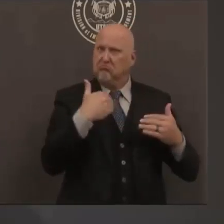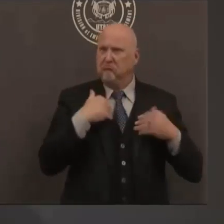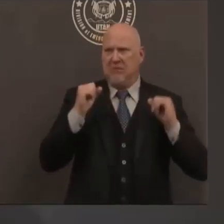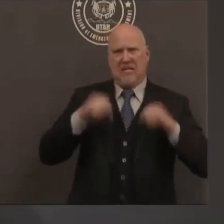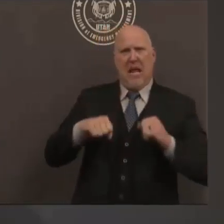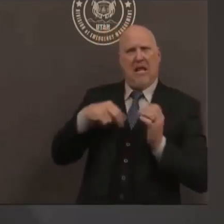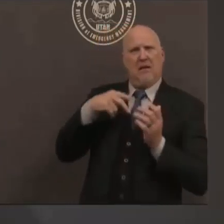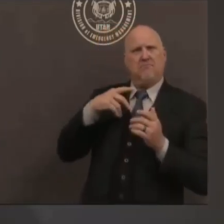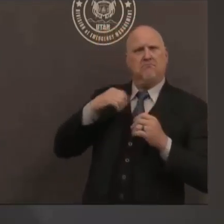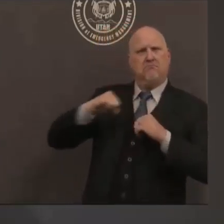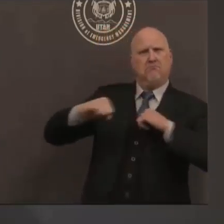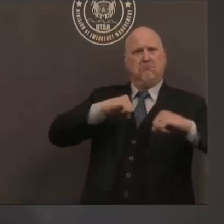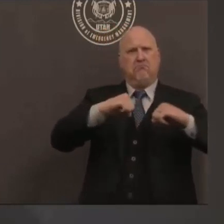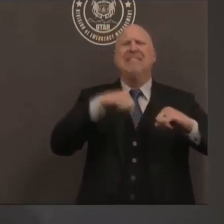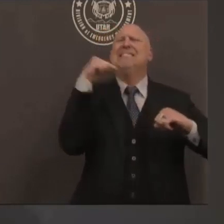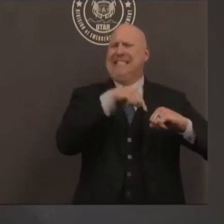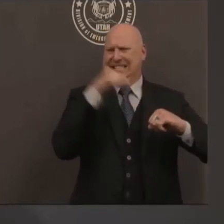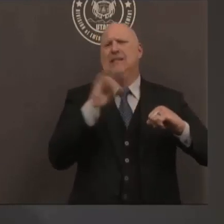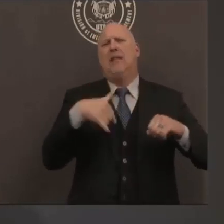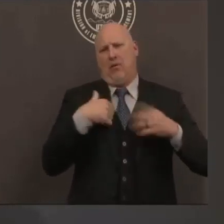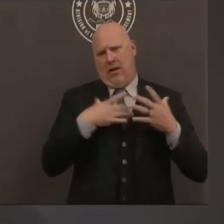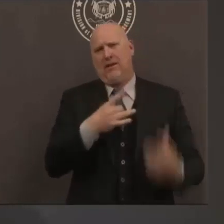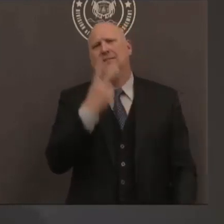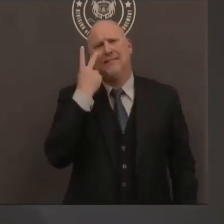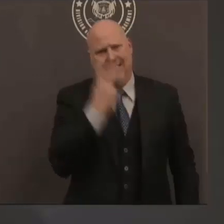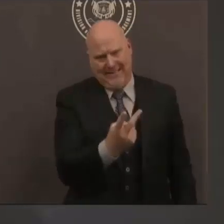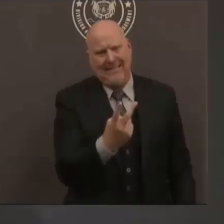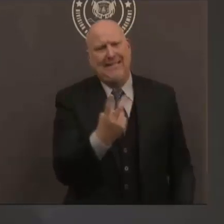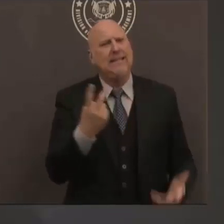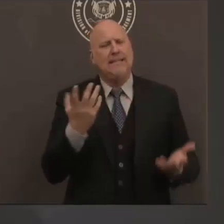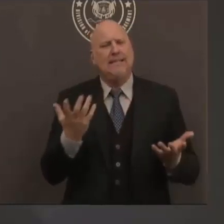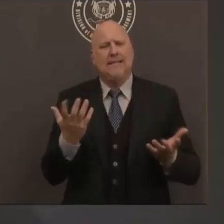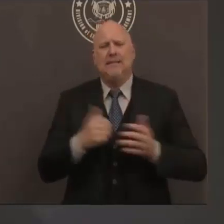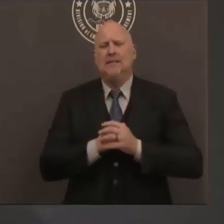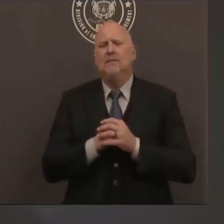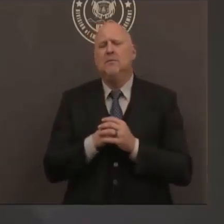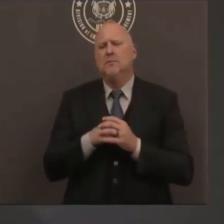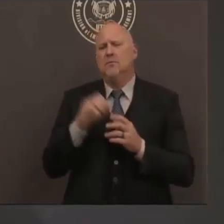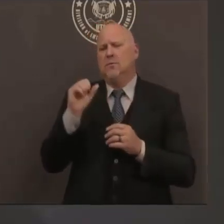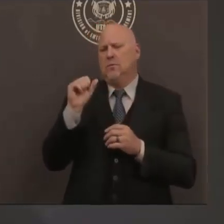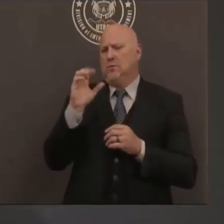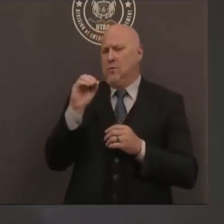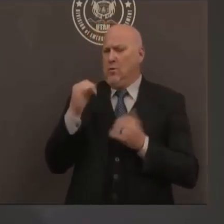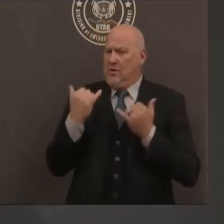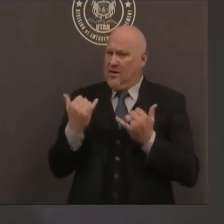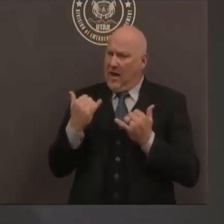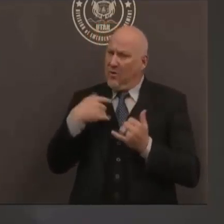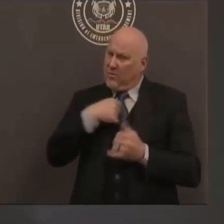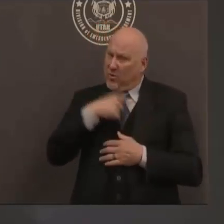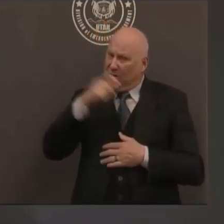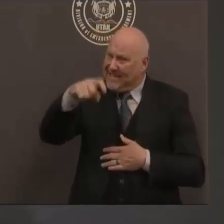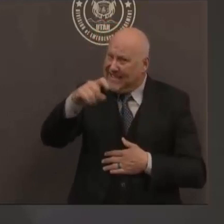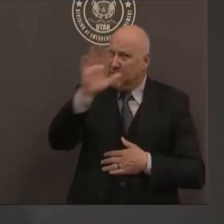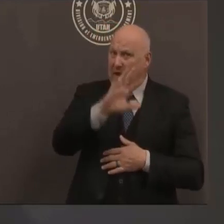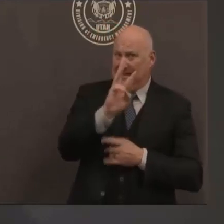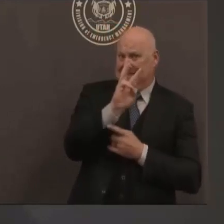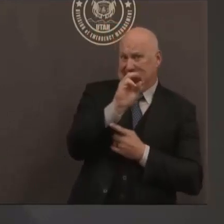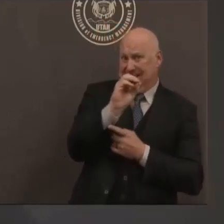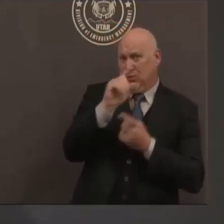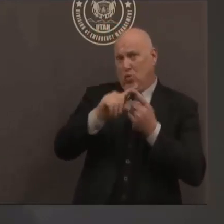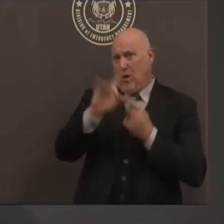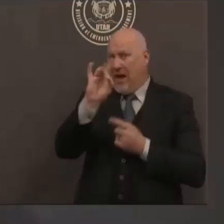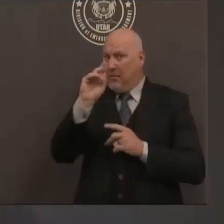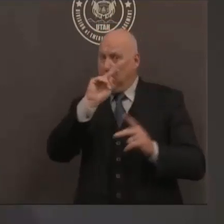protect those who don't have immunity from getting the disease. So that would be around 60 to 80% of Utahns needing to have immunity